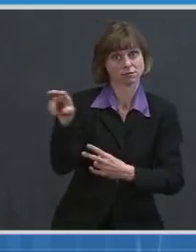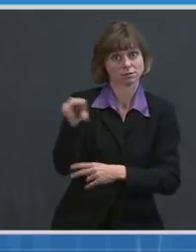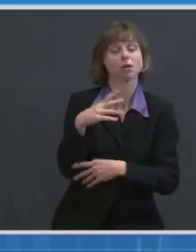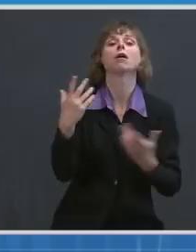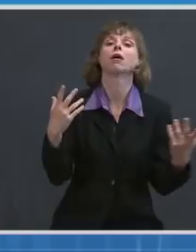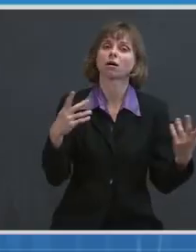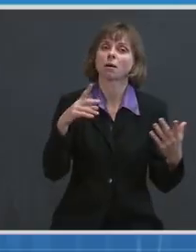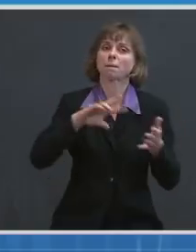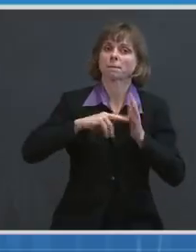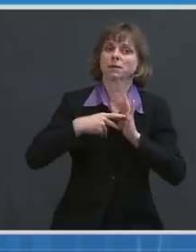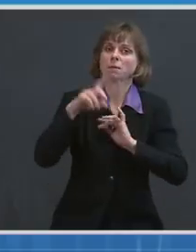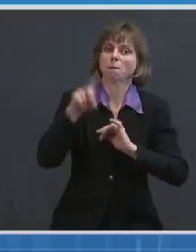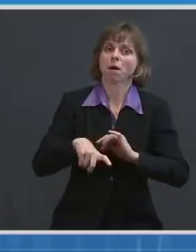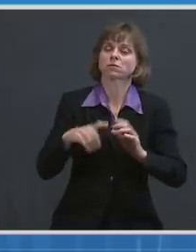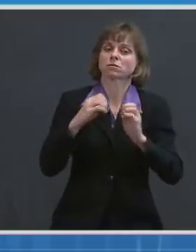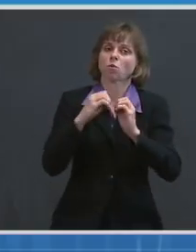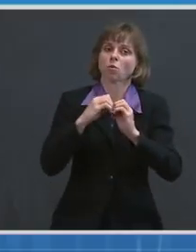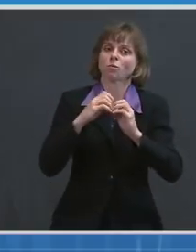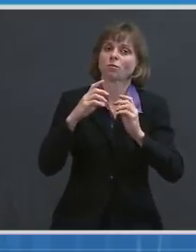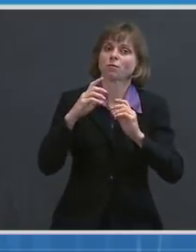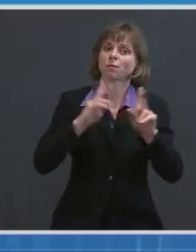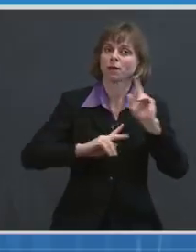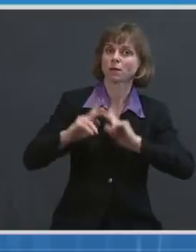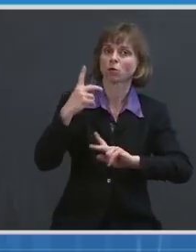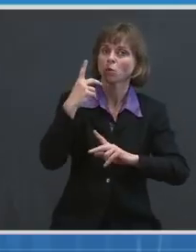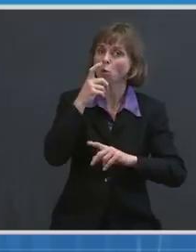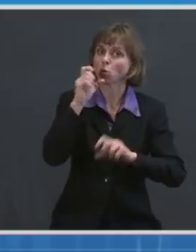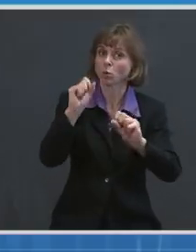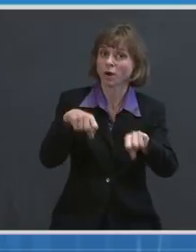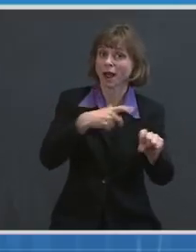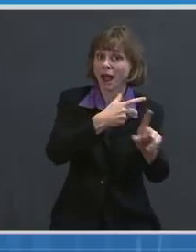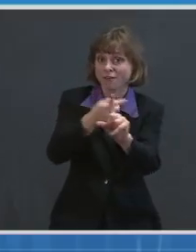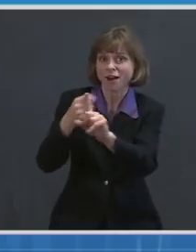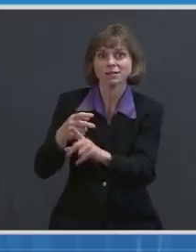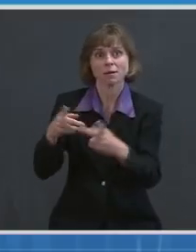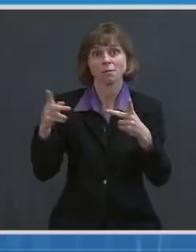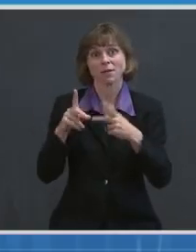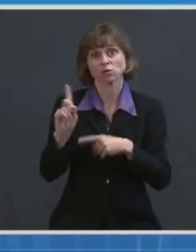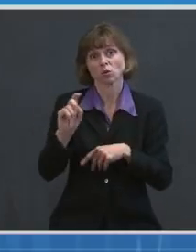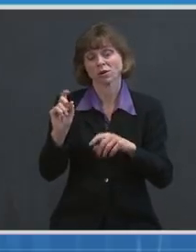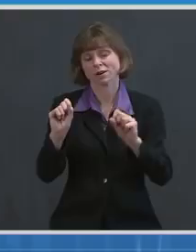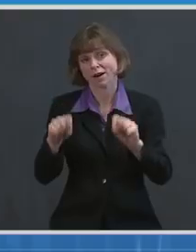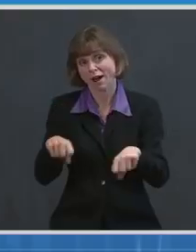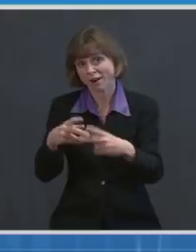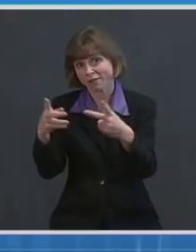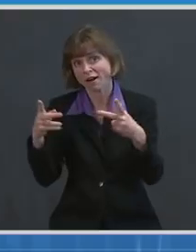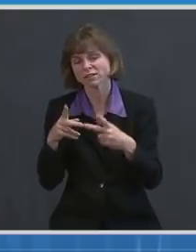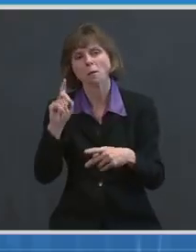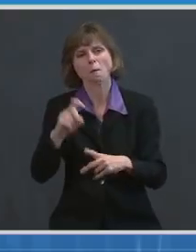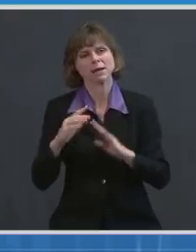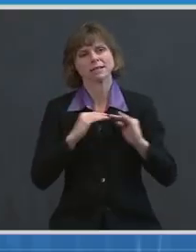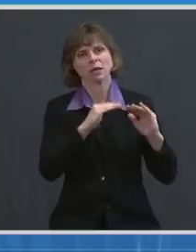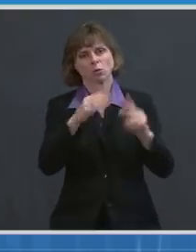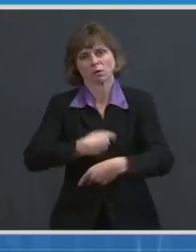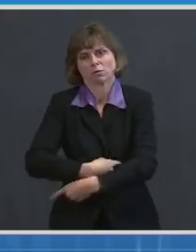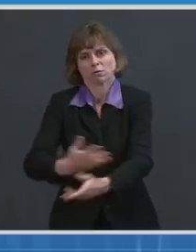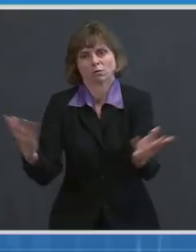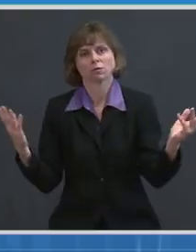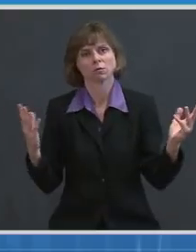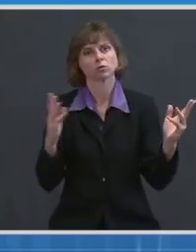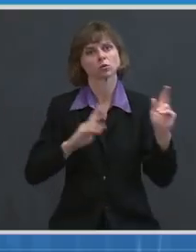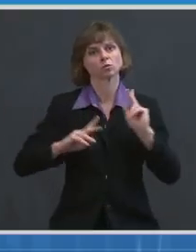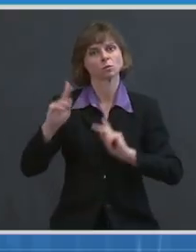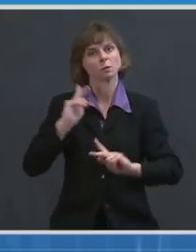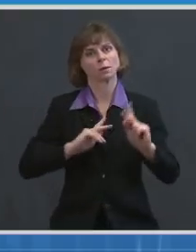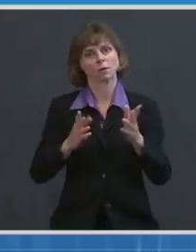sites. We must continue to get these vaccinations efficiently and equitably distributed to the public. We've